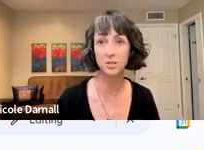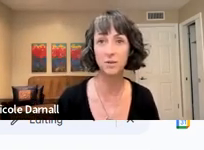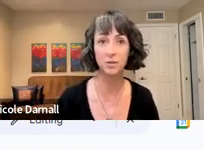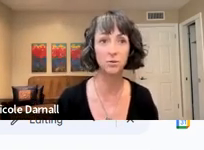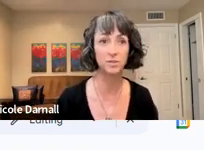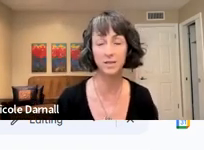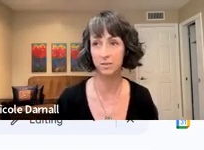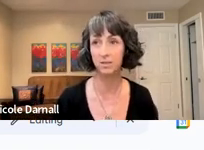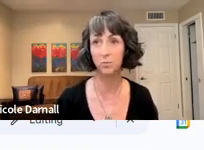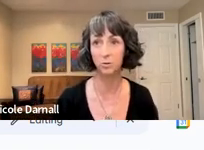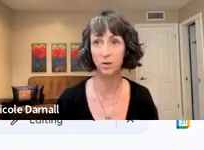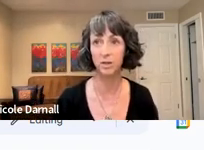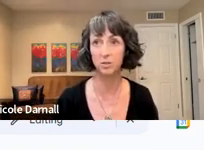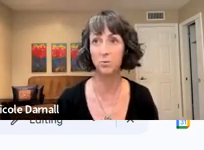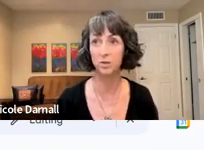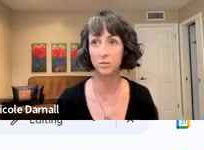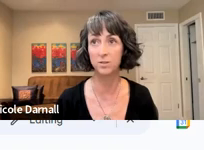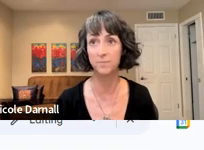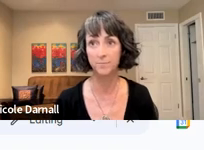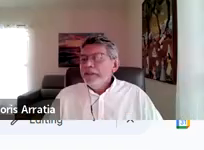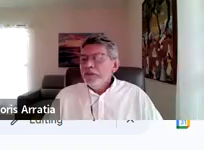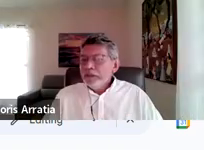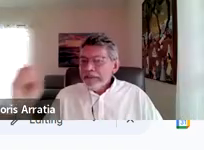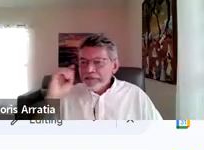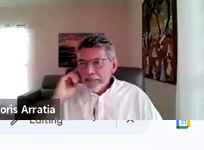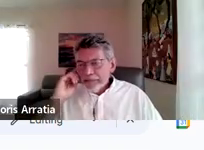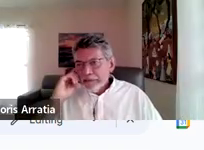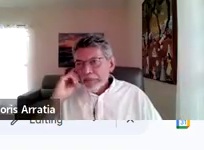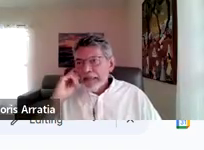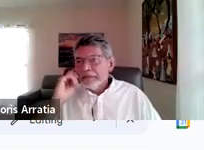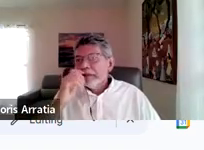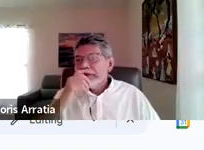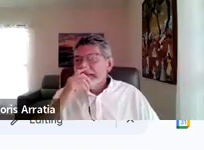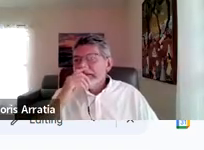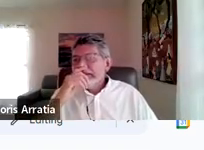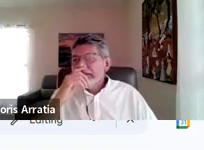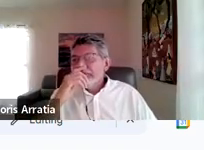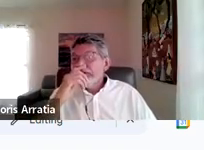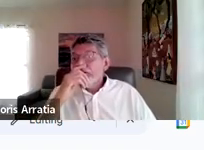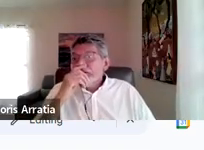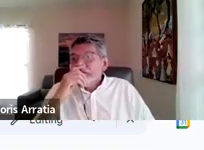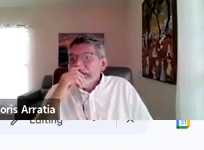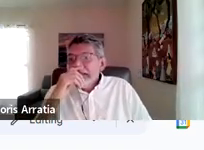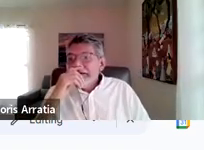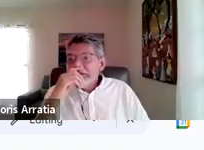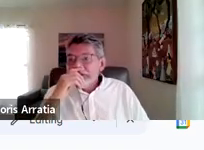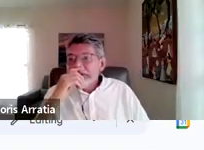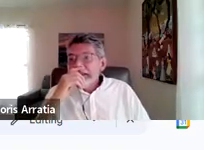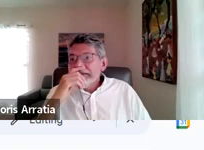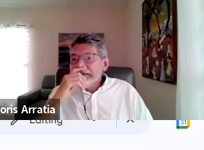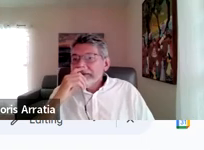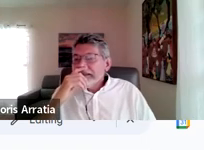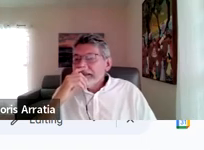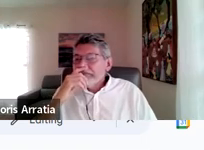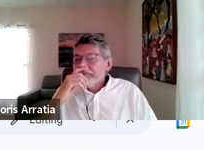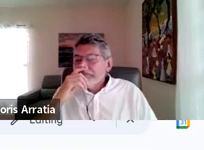certification should be the gold standard that we're working towards. Yeah, and Nicole, and that's the path that the team is on right now, actually.